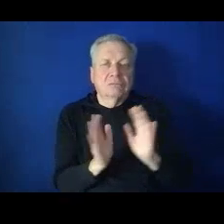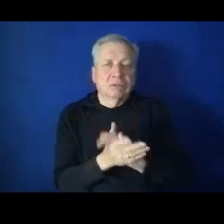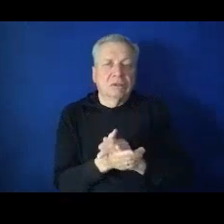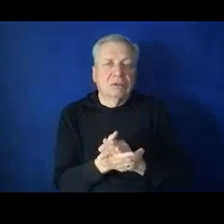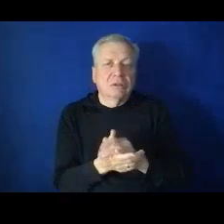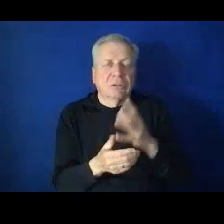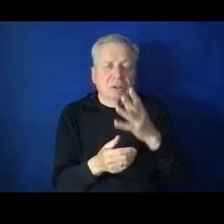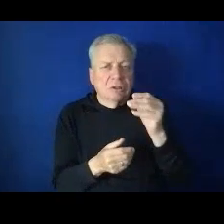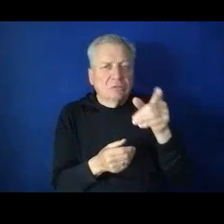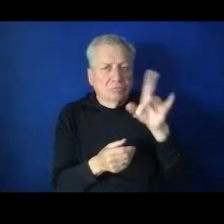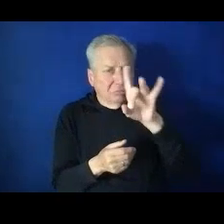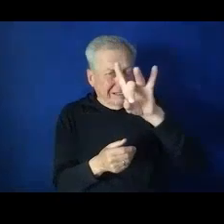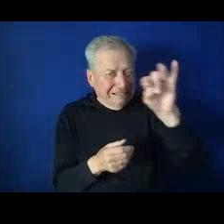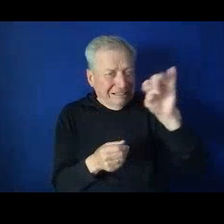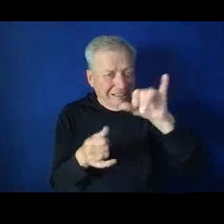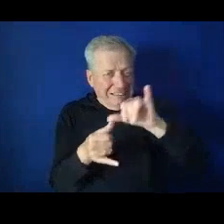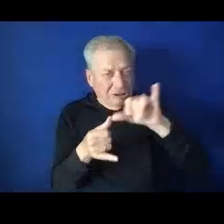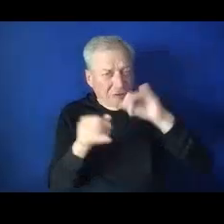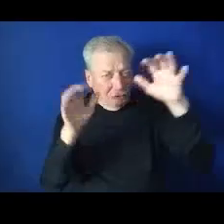Yes, 80 inches, yes.